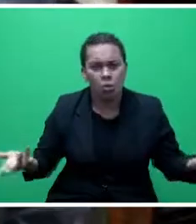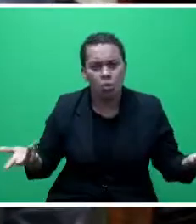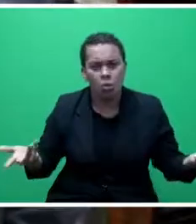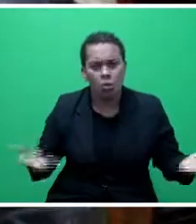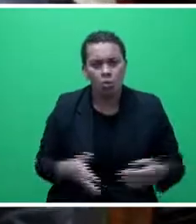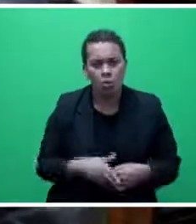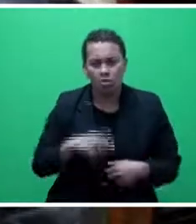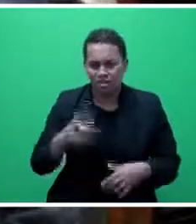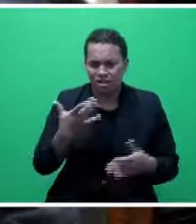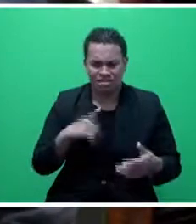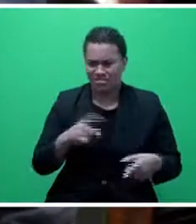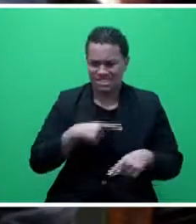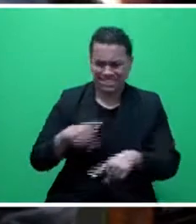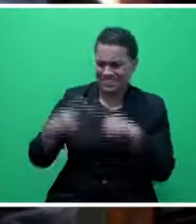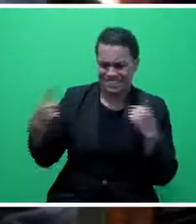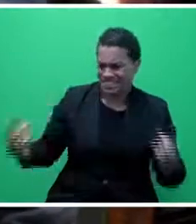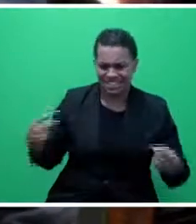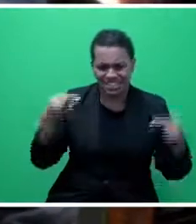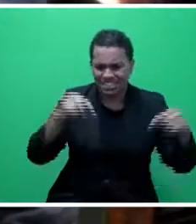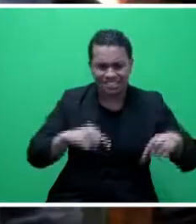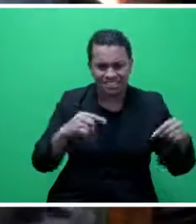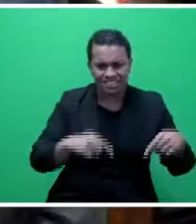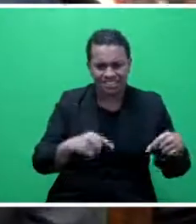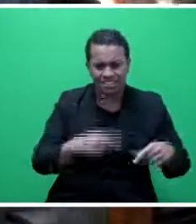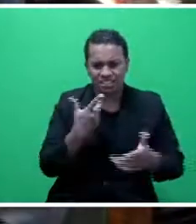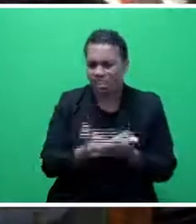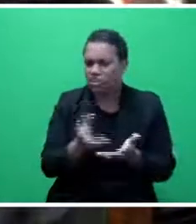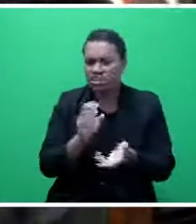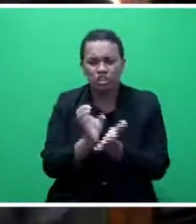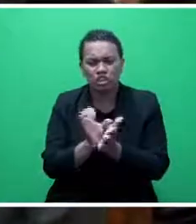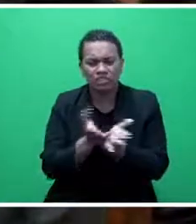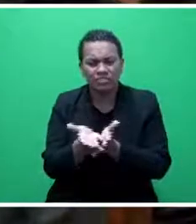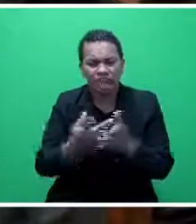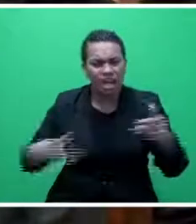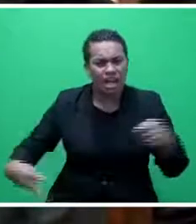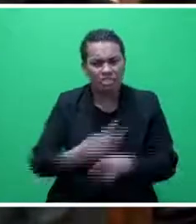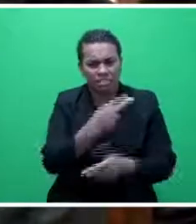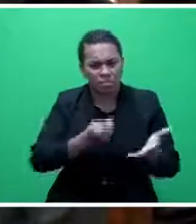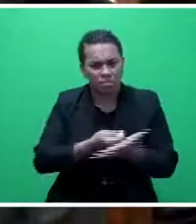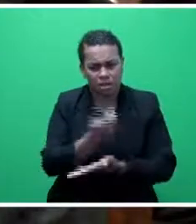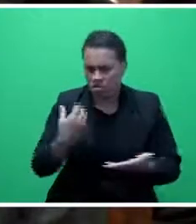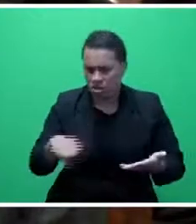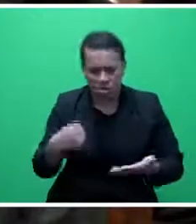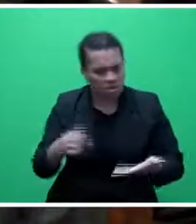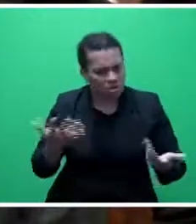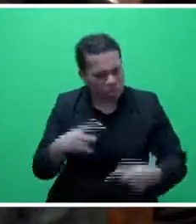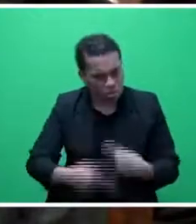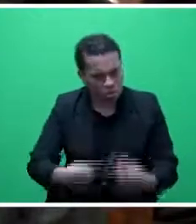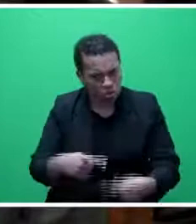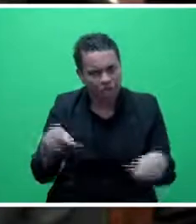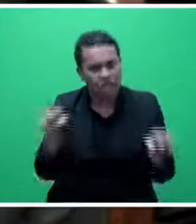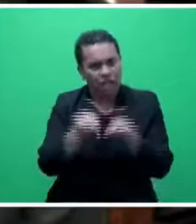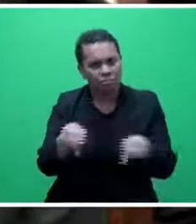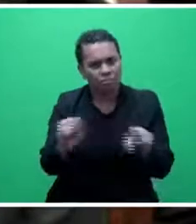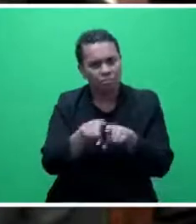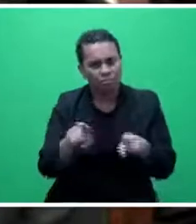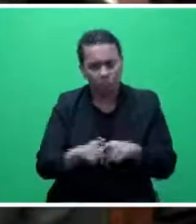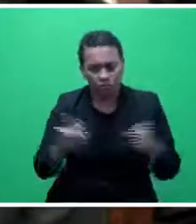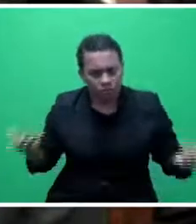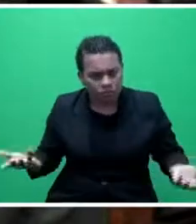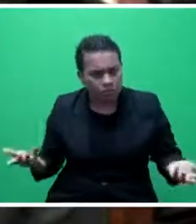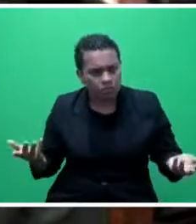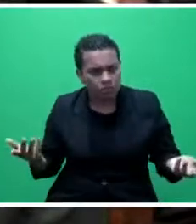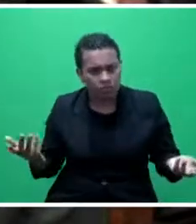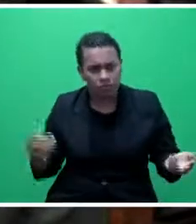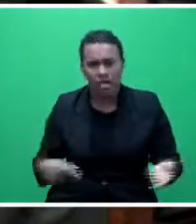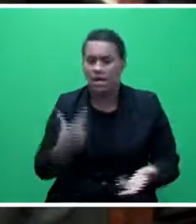We've continued with civil service salaries, Mr. Speaker, sir. We need revenue. But you see, the point is, no, we're not lying. But